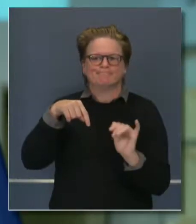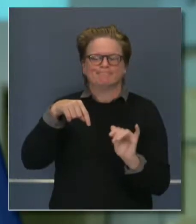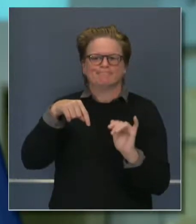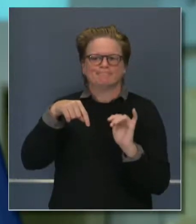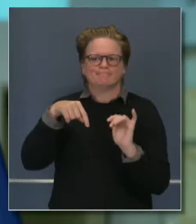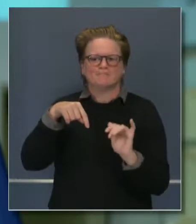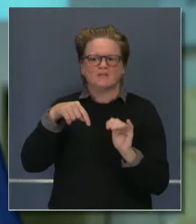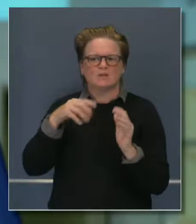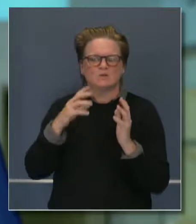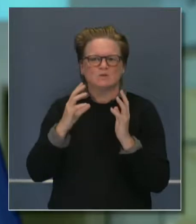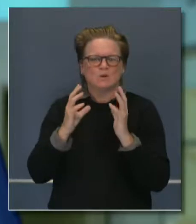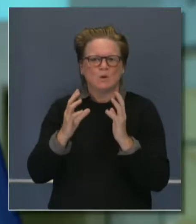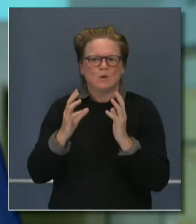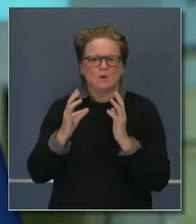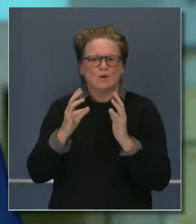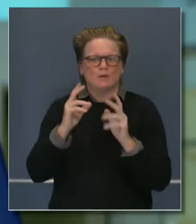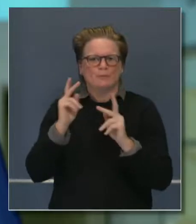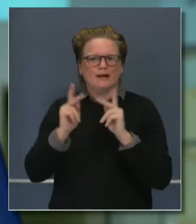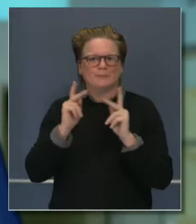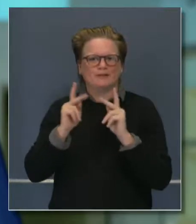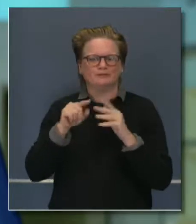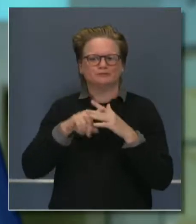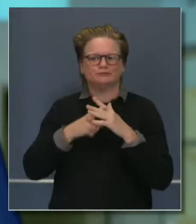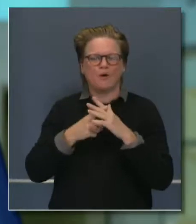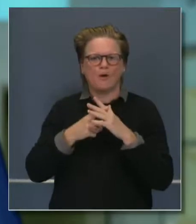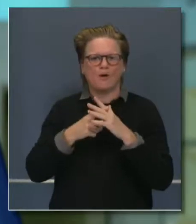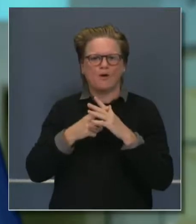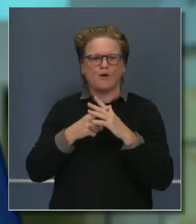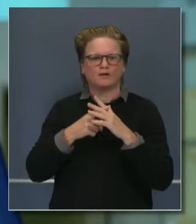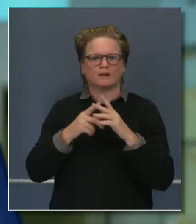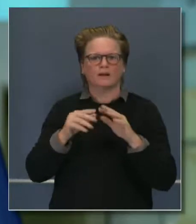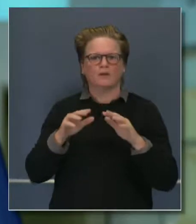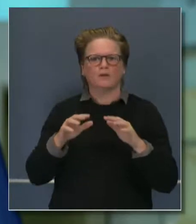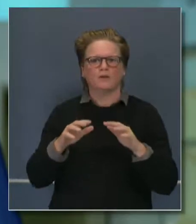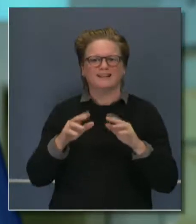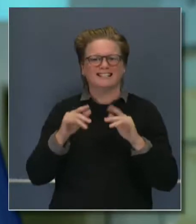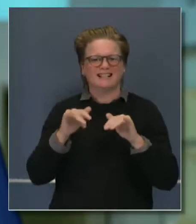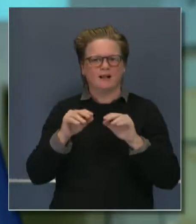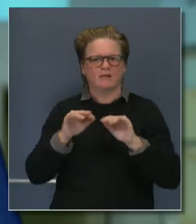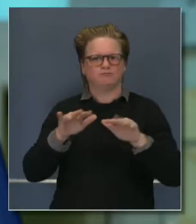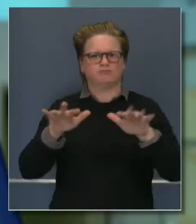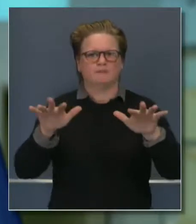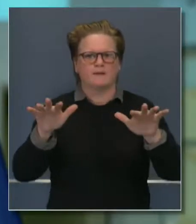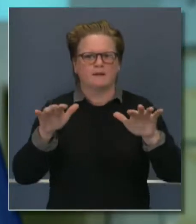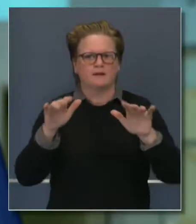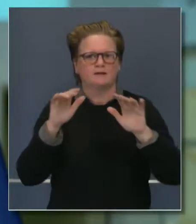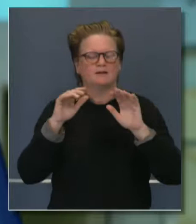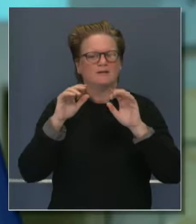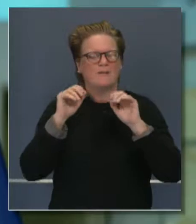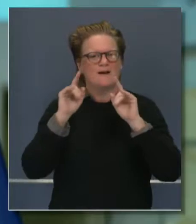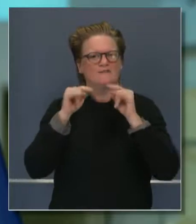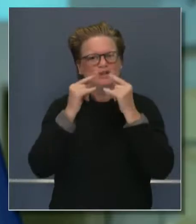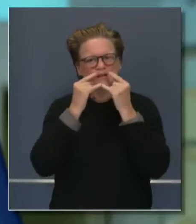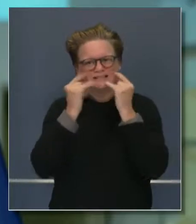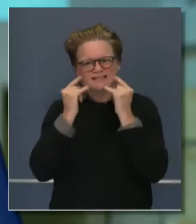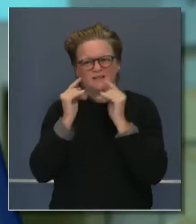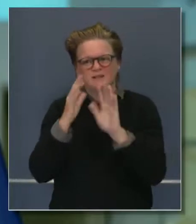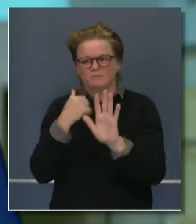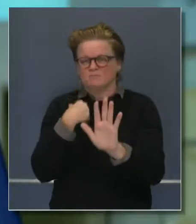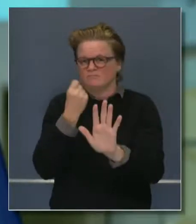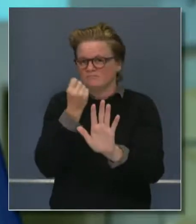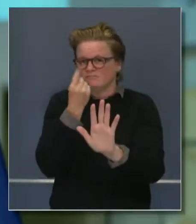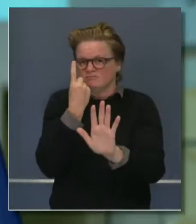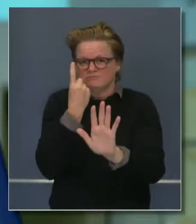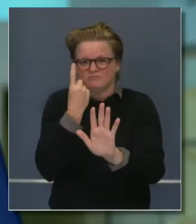put it right back up, that these masks, even with loved ones that we haven't seen in a while, are really important.